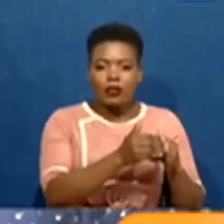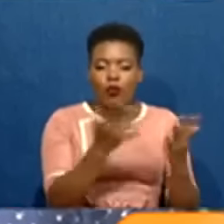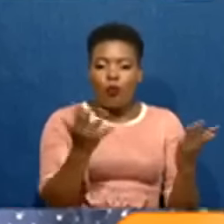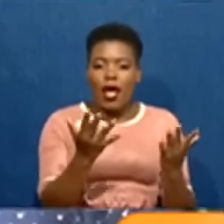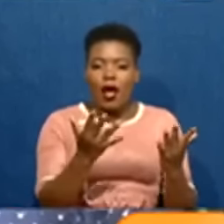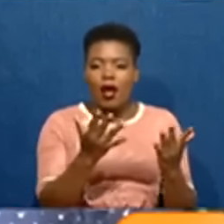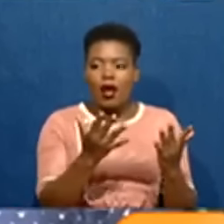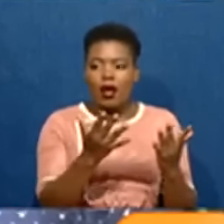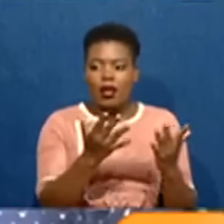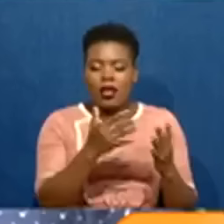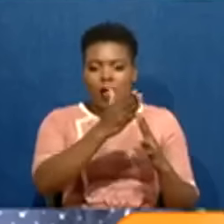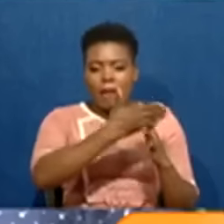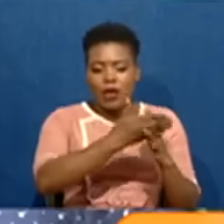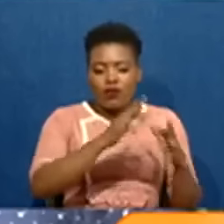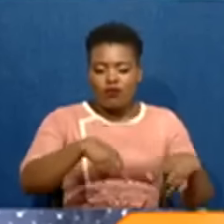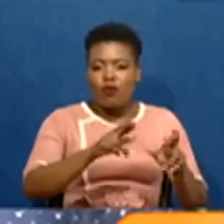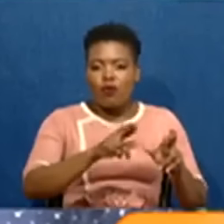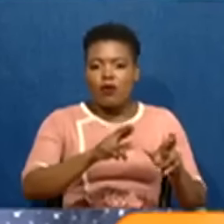at the middle